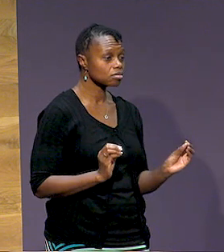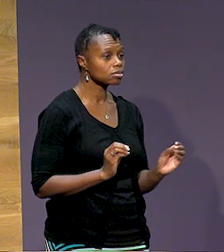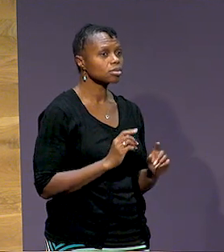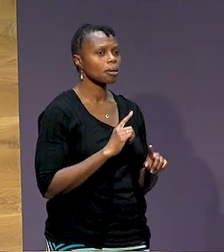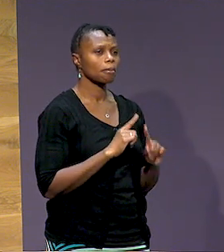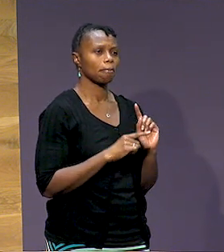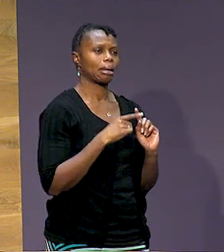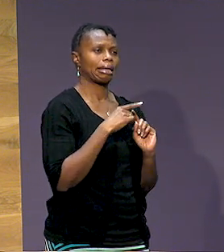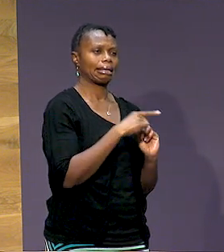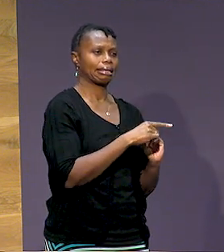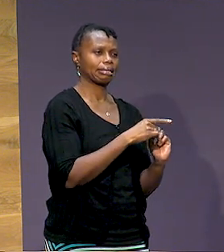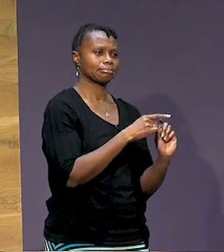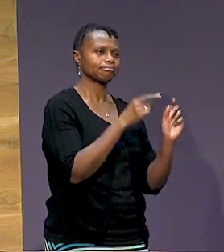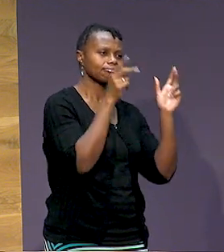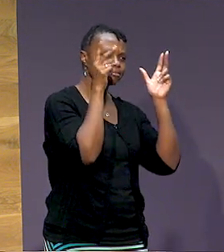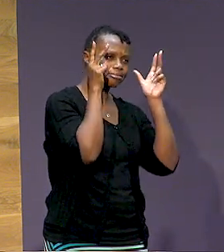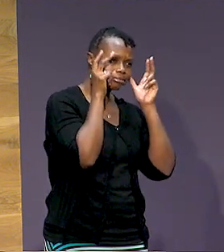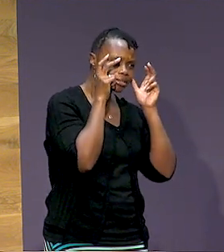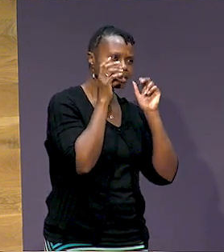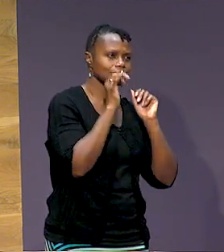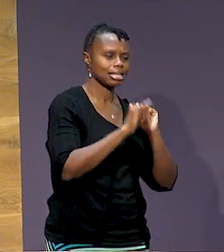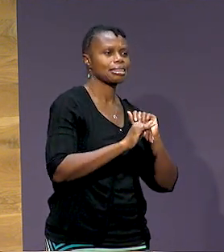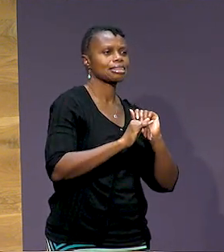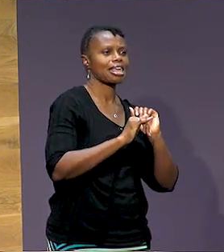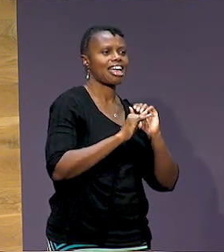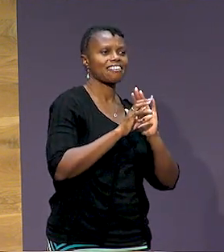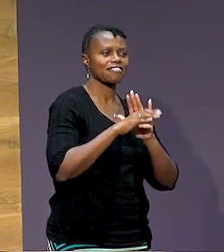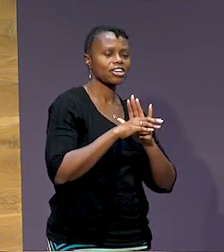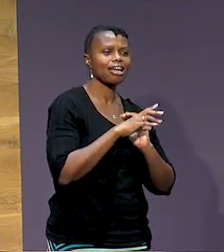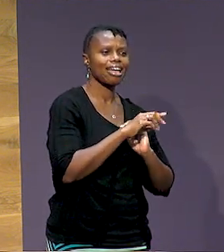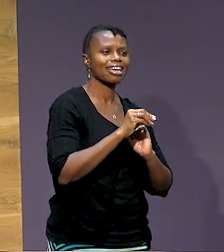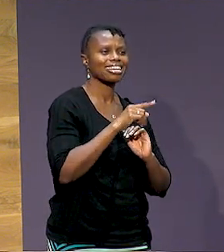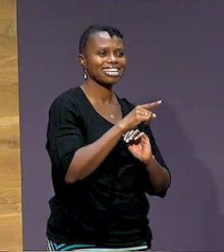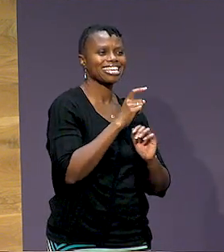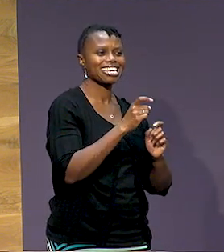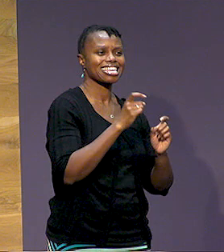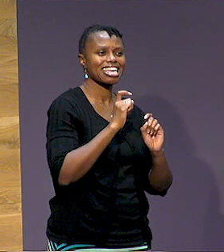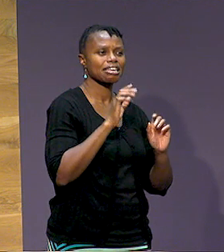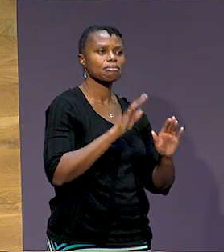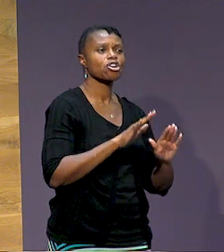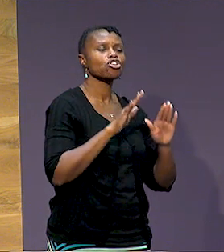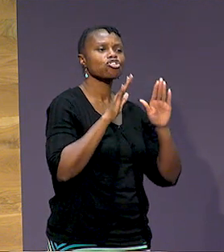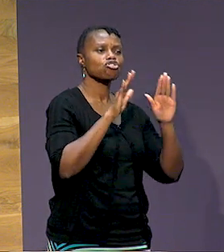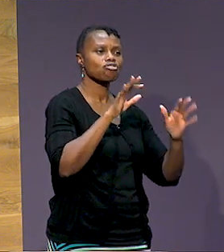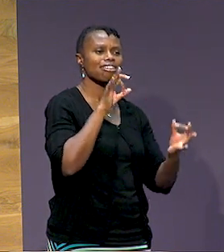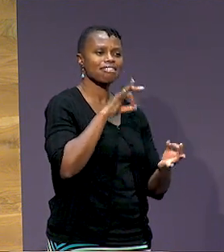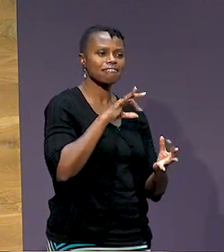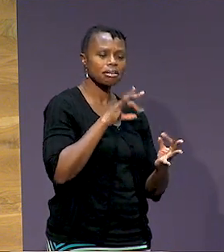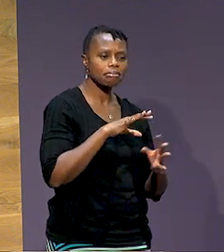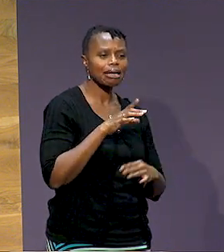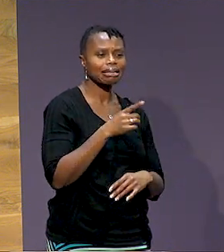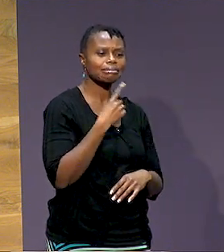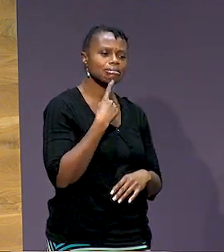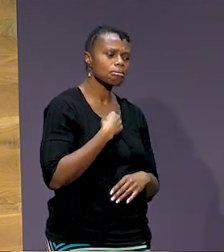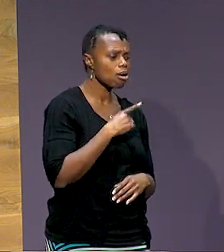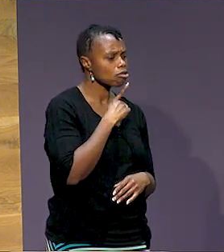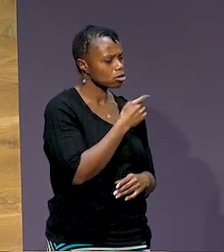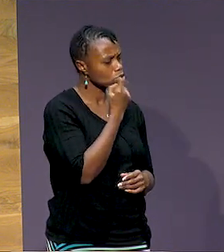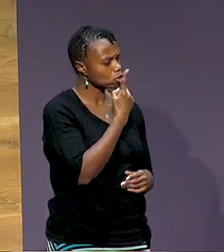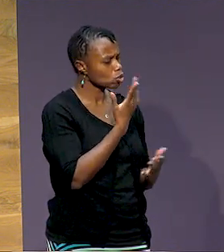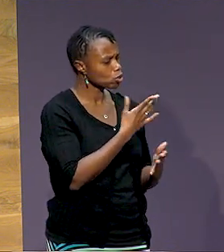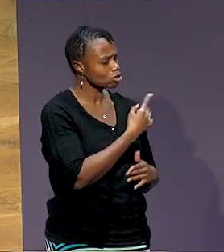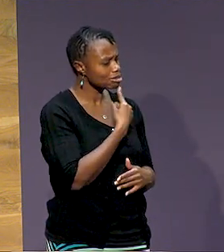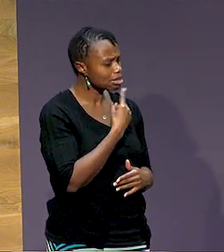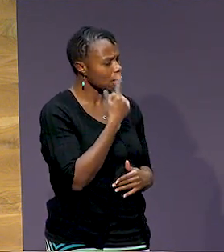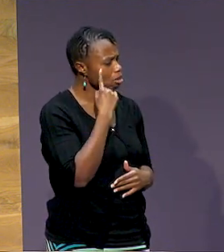listened to that. And he gave me great feedback in terms of, I really understood what you guys said. And I thought that was